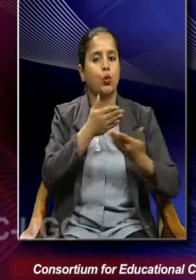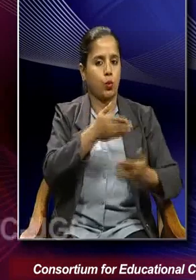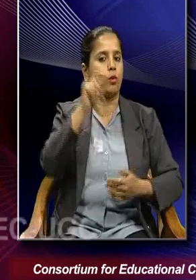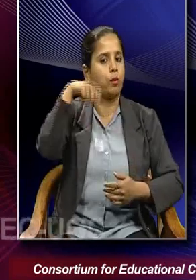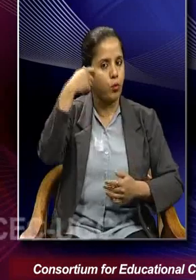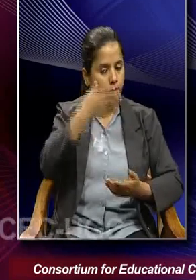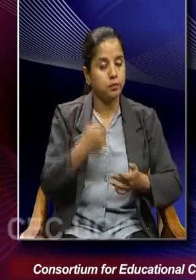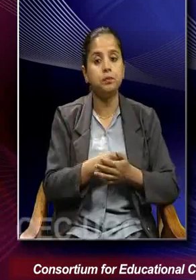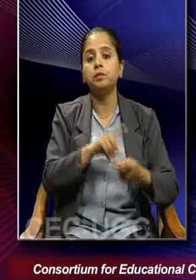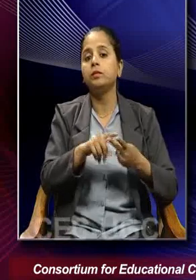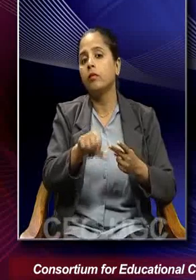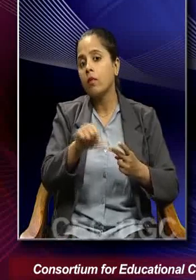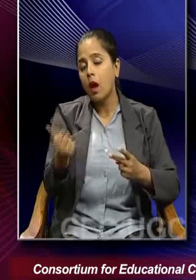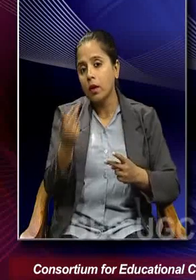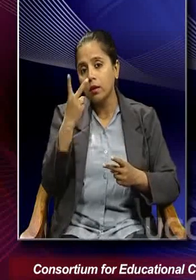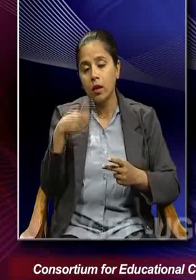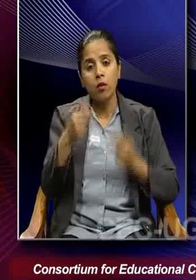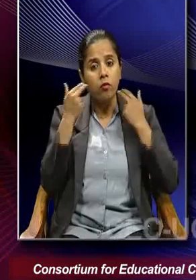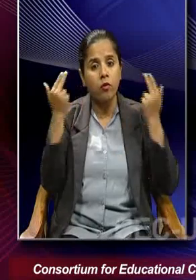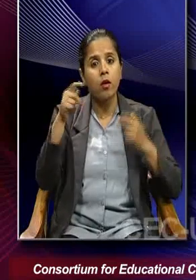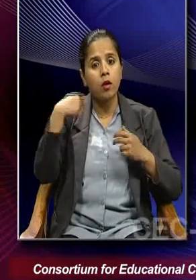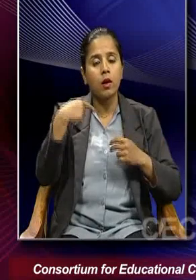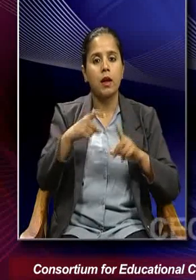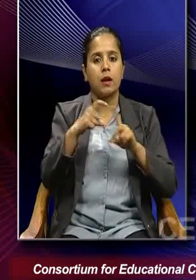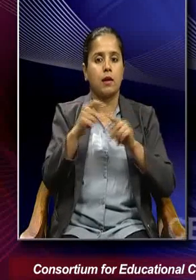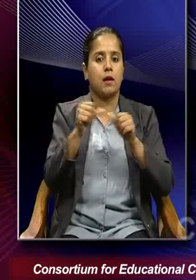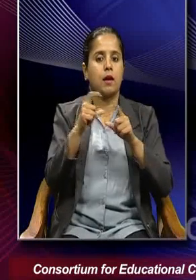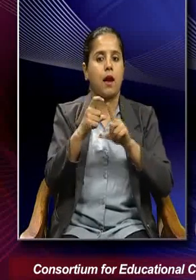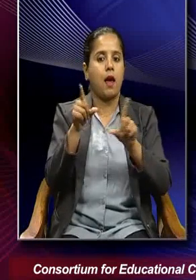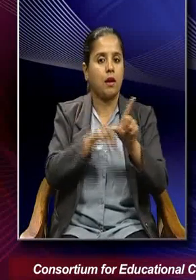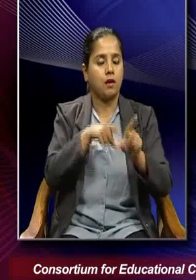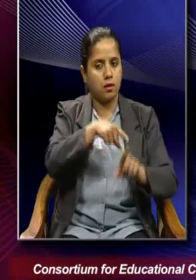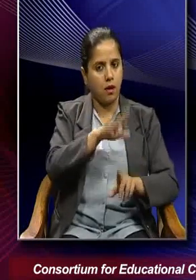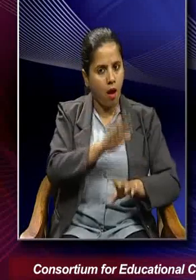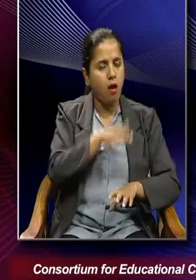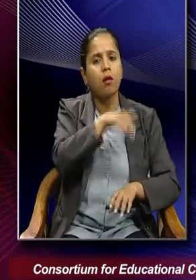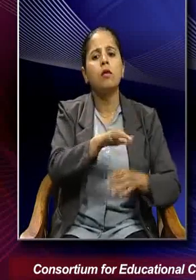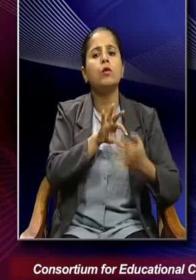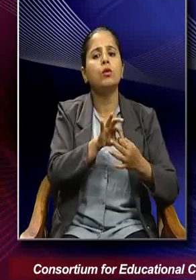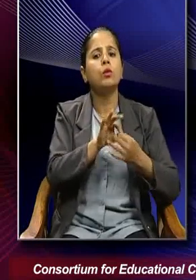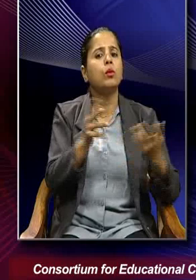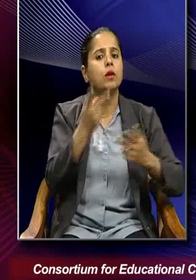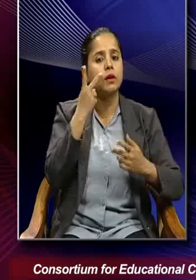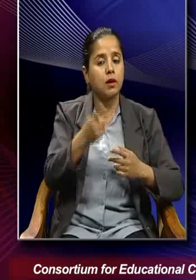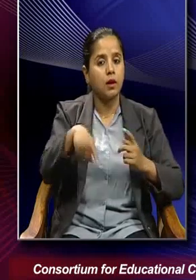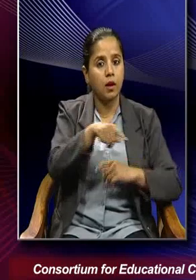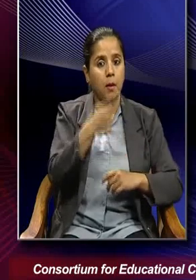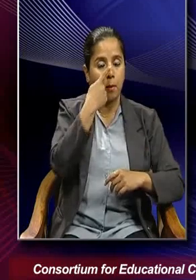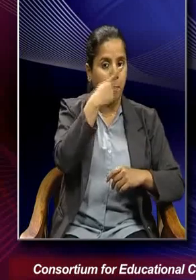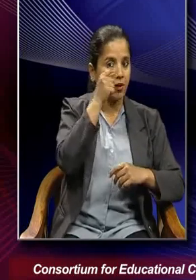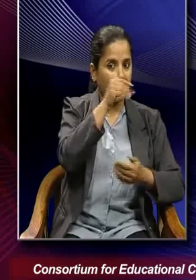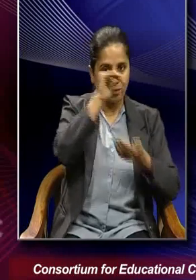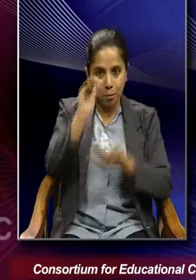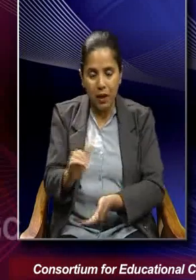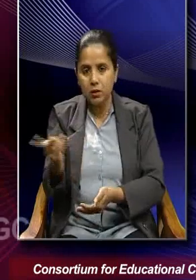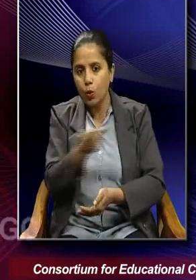from that, another popular film called Daddy, which was dealing with the relationship between the parents and